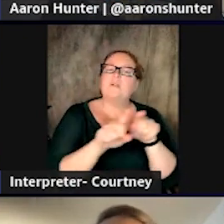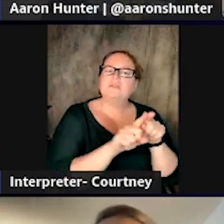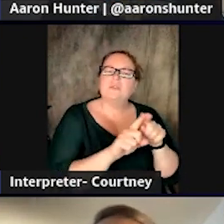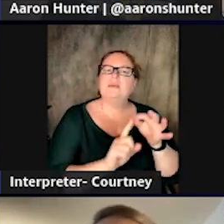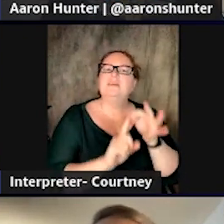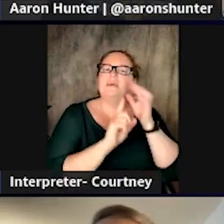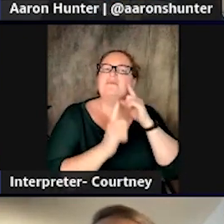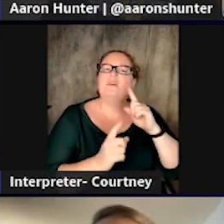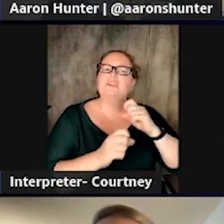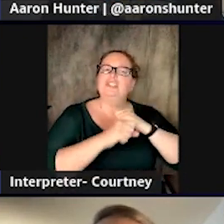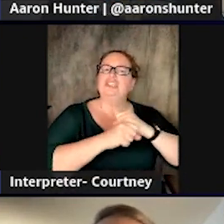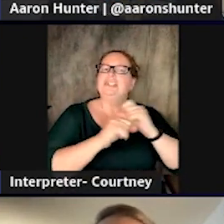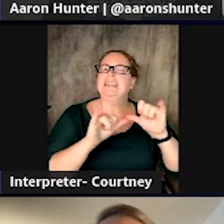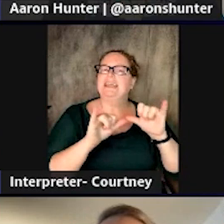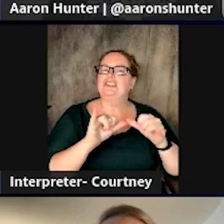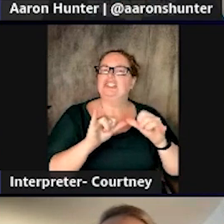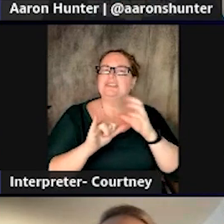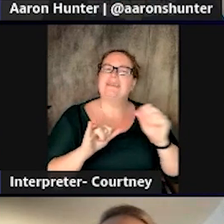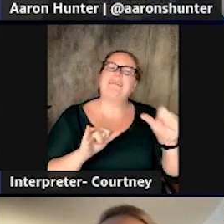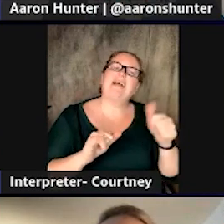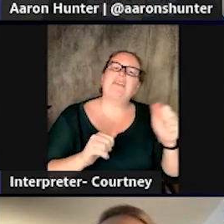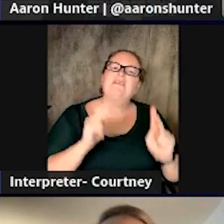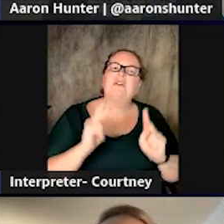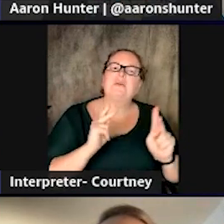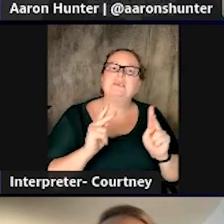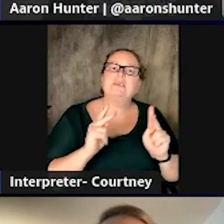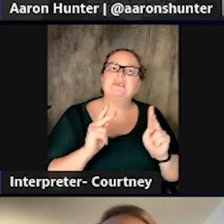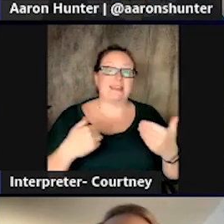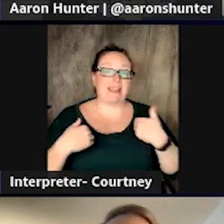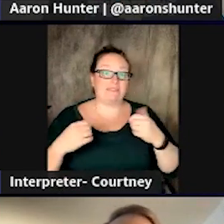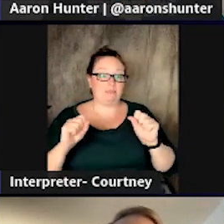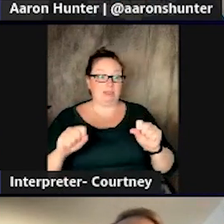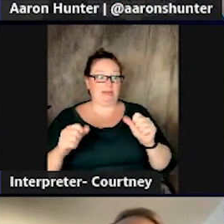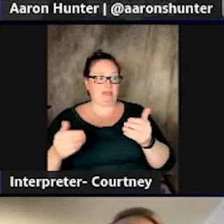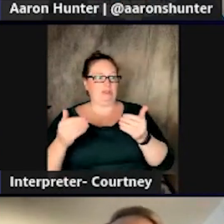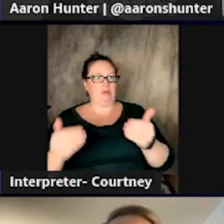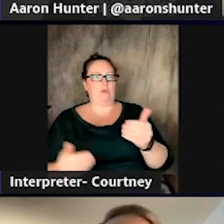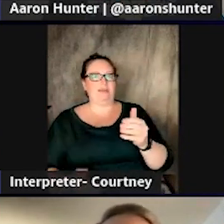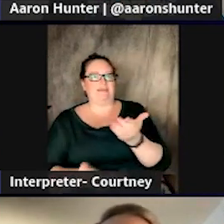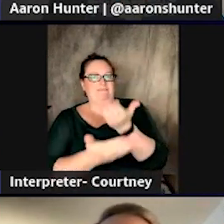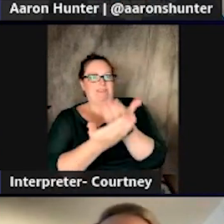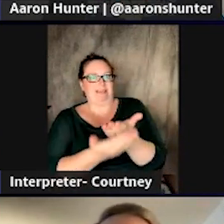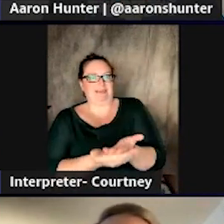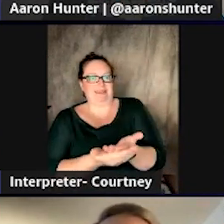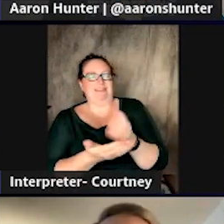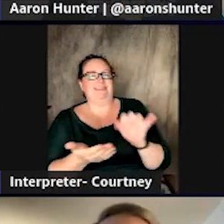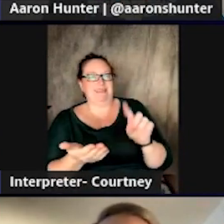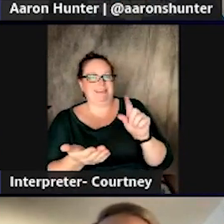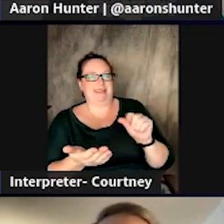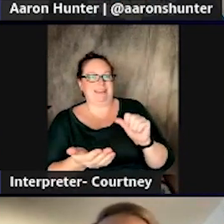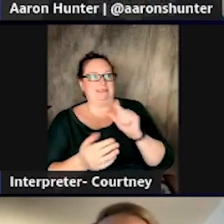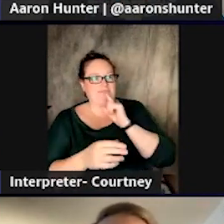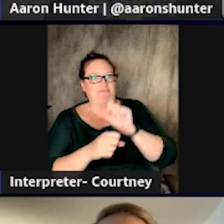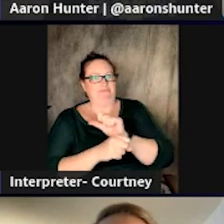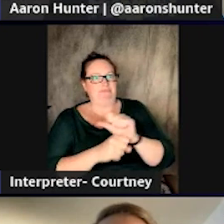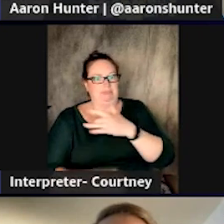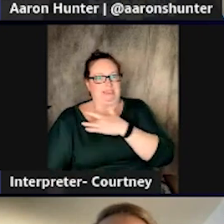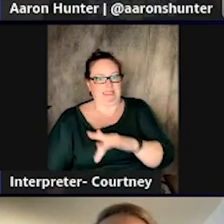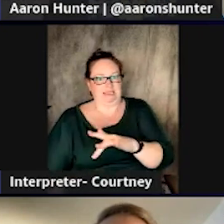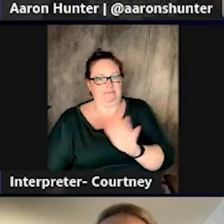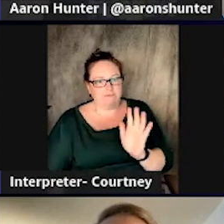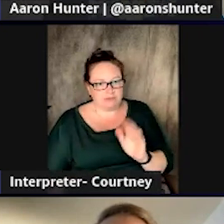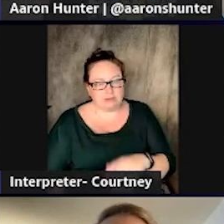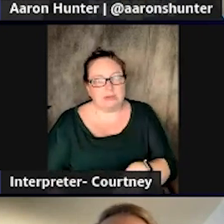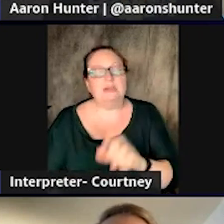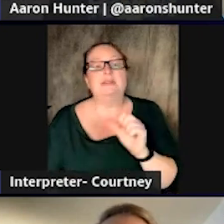security engineers and other folks, have the ability to go in and invalidate that data was actually sensitive, right? It's one thing to